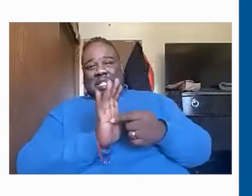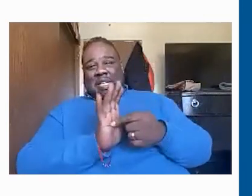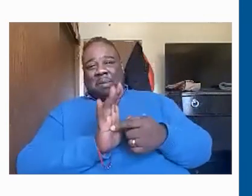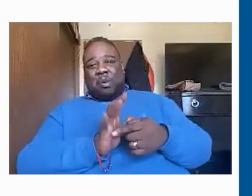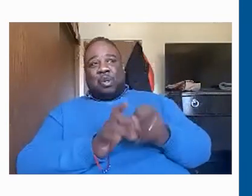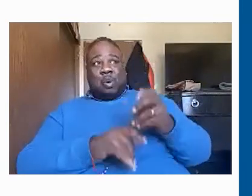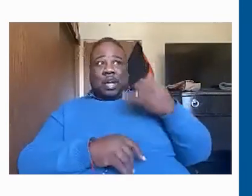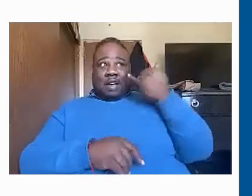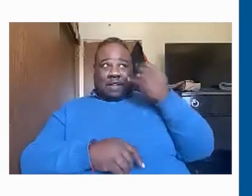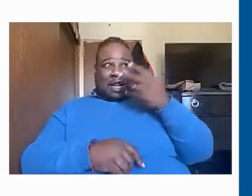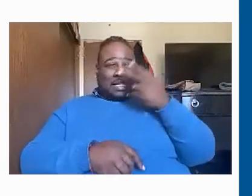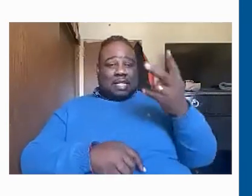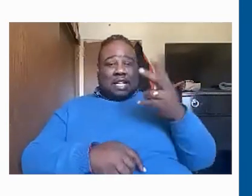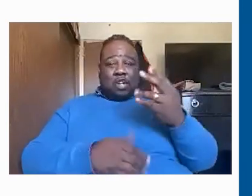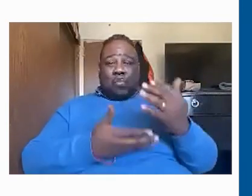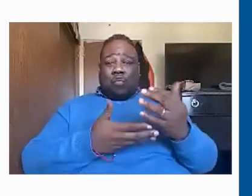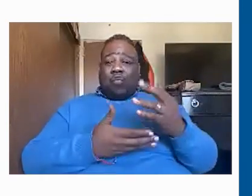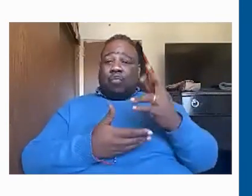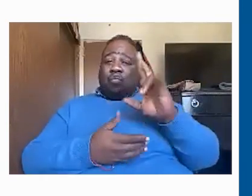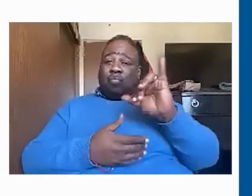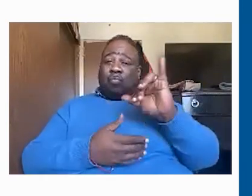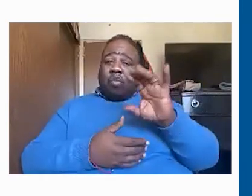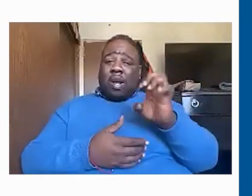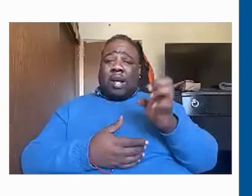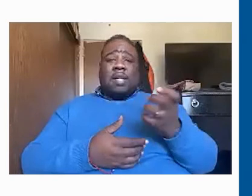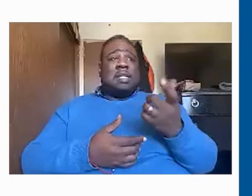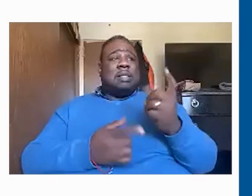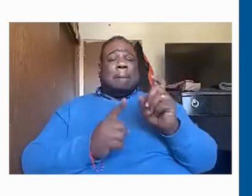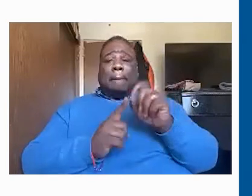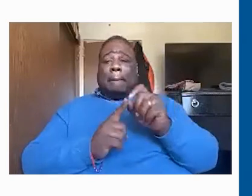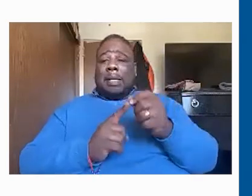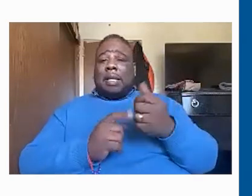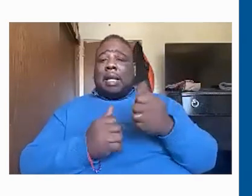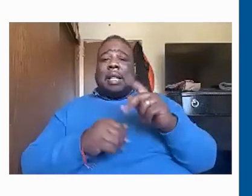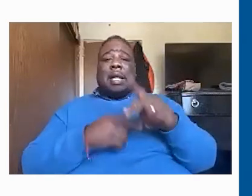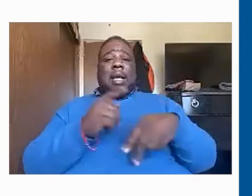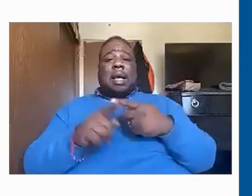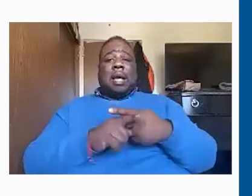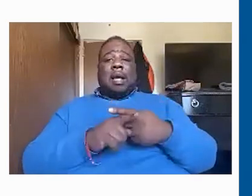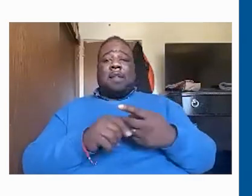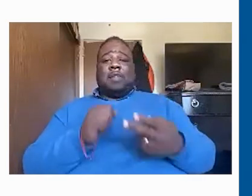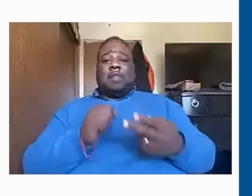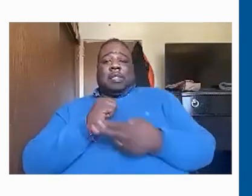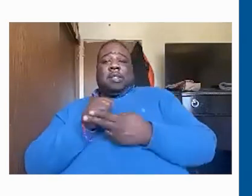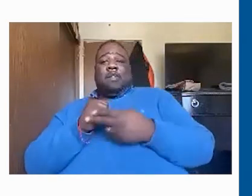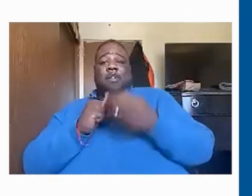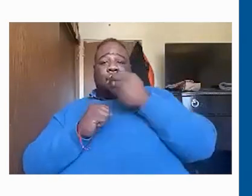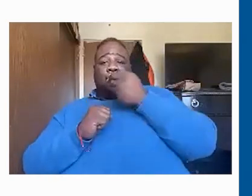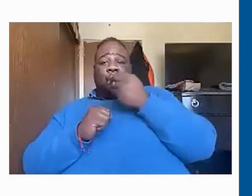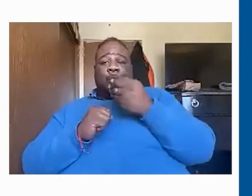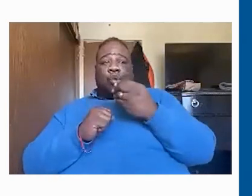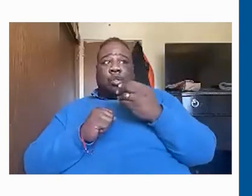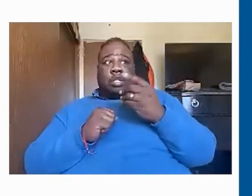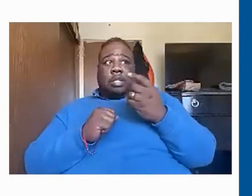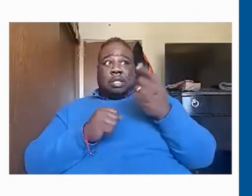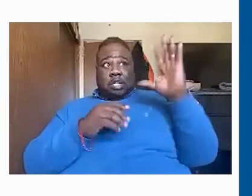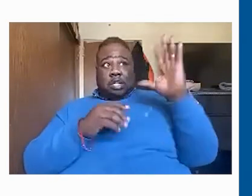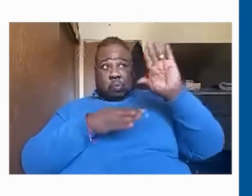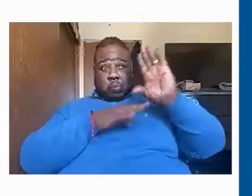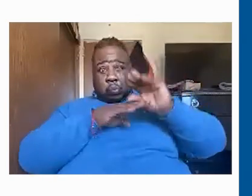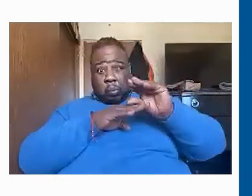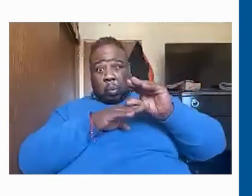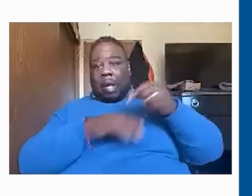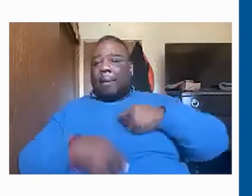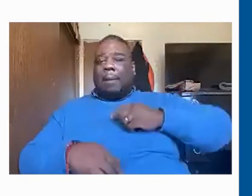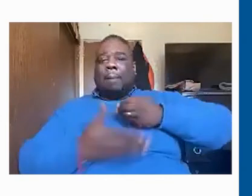sale, because emergency doesn't, yes, it does include obviously getting up and needing to go, but sometimes, like Matthew suggested,